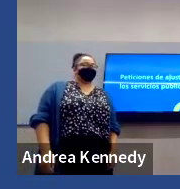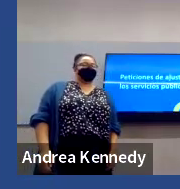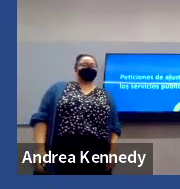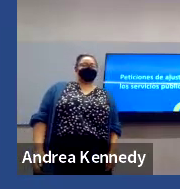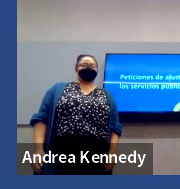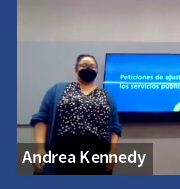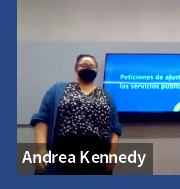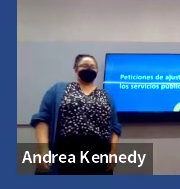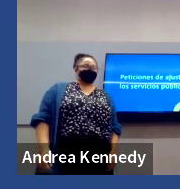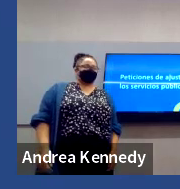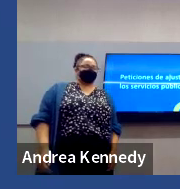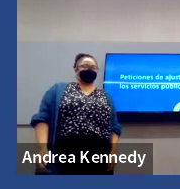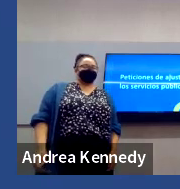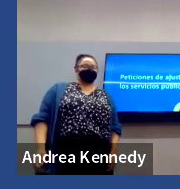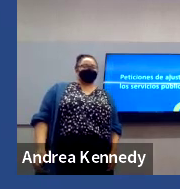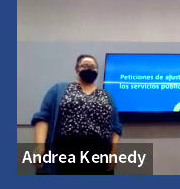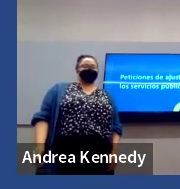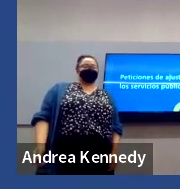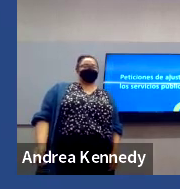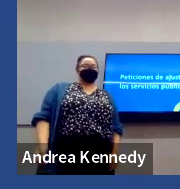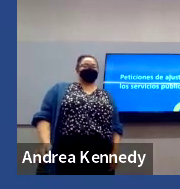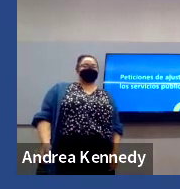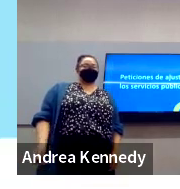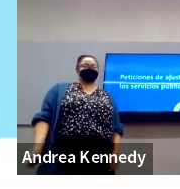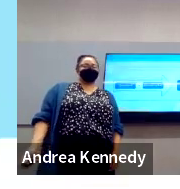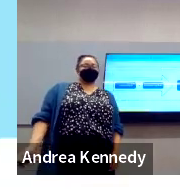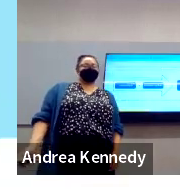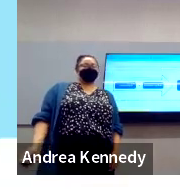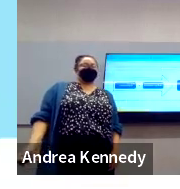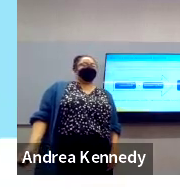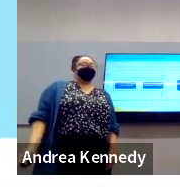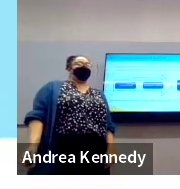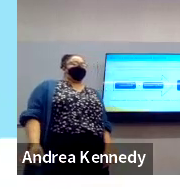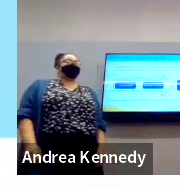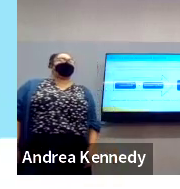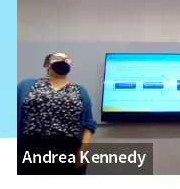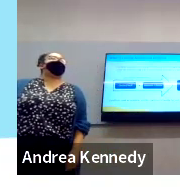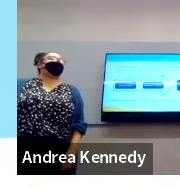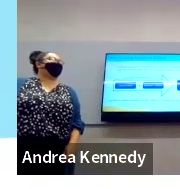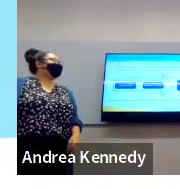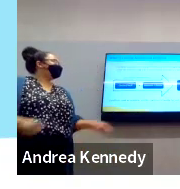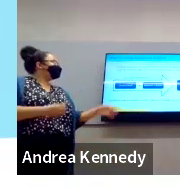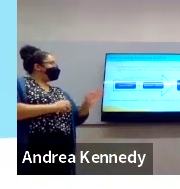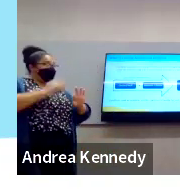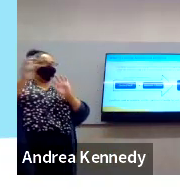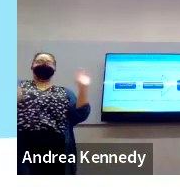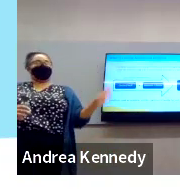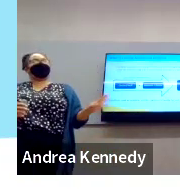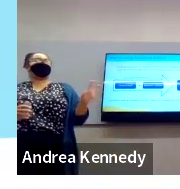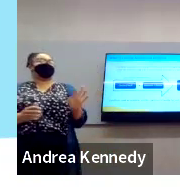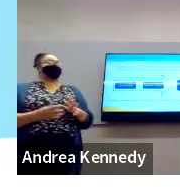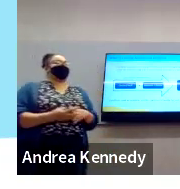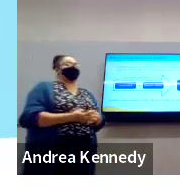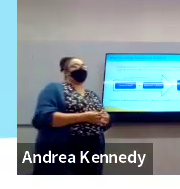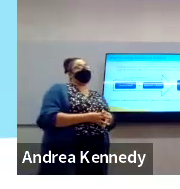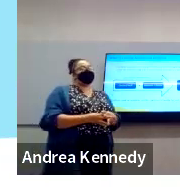el proceso de las peticiones al ajuste de los servicios públicos. Okay, so we actually kind of